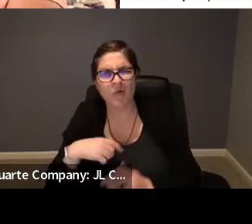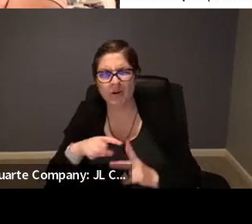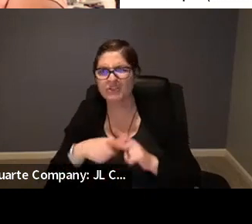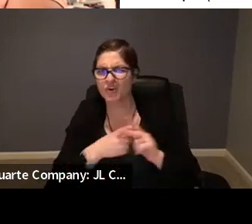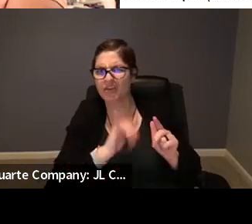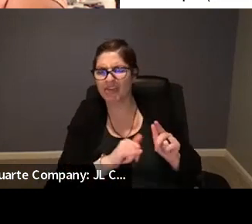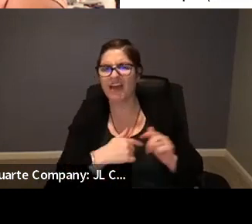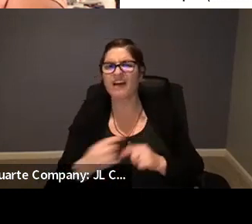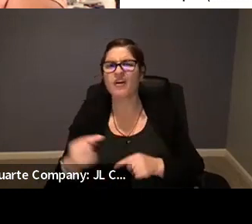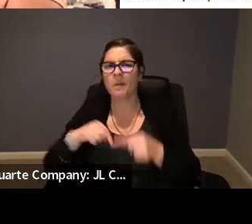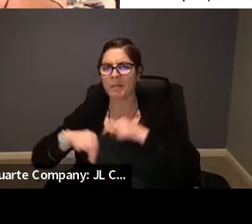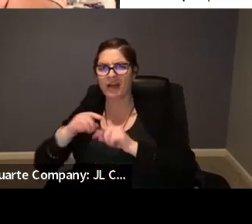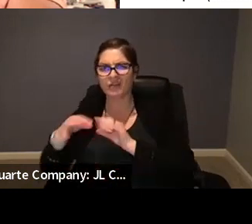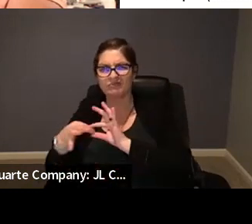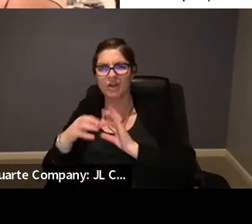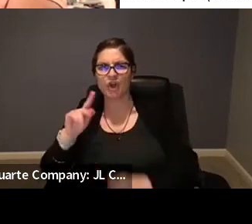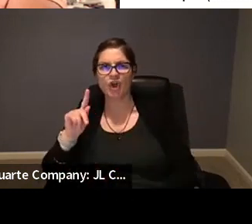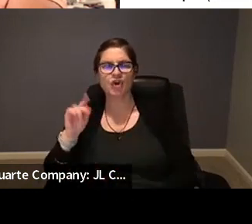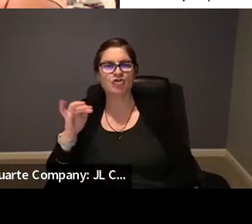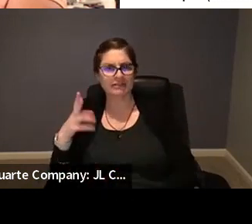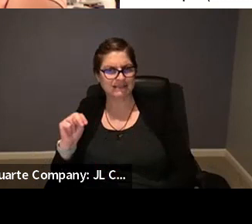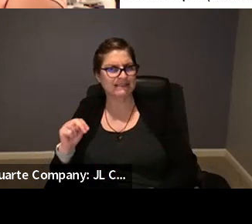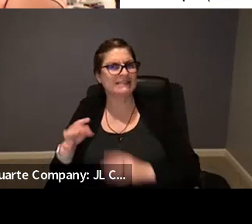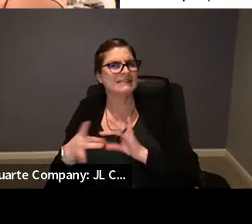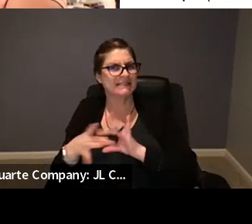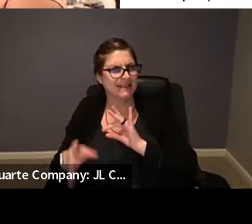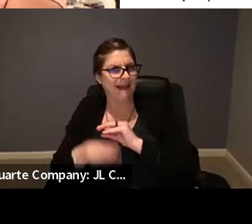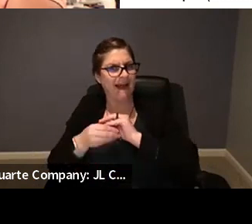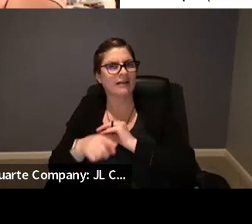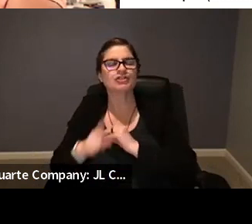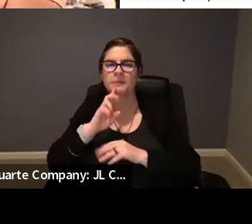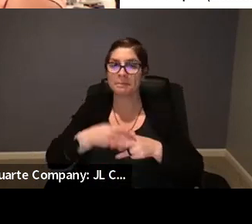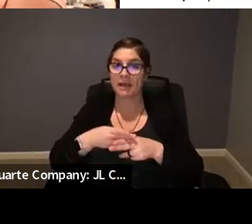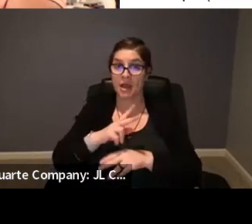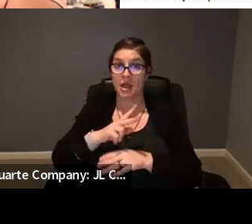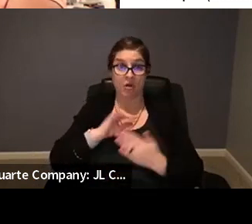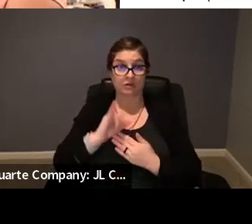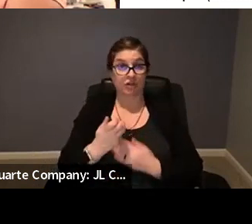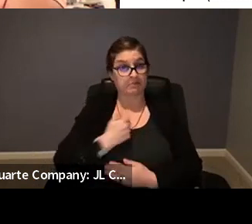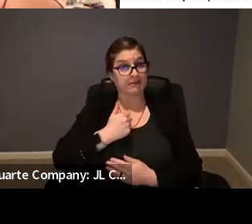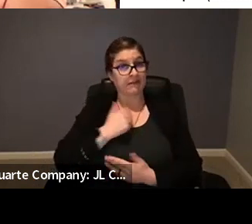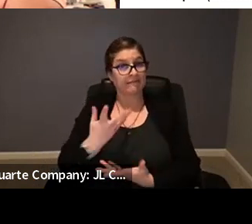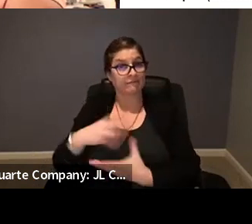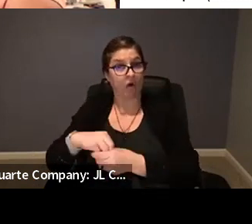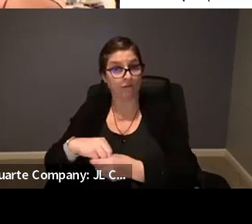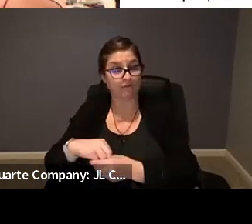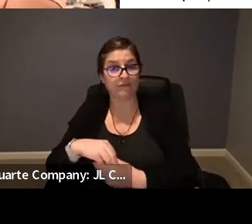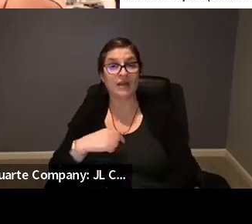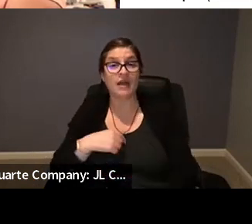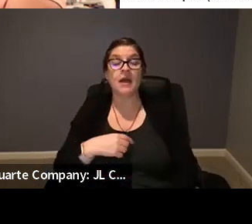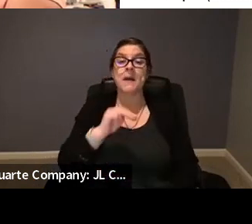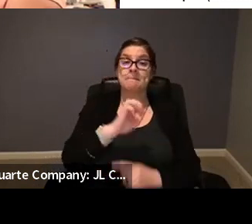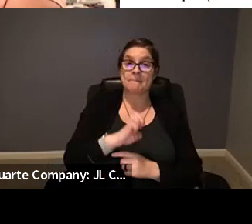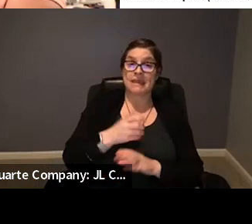of what Kristen said, because she brought up some projects that I've personally been involved with. Me before you being